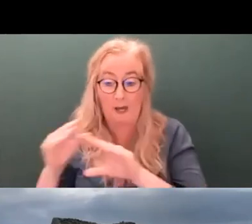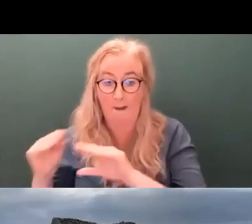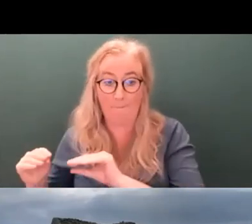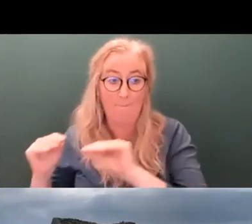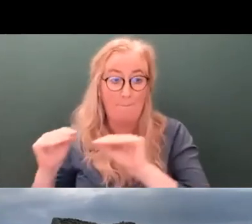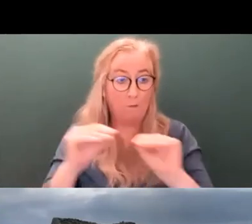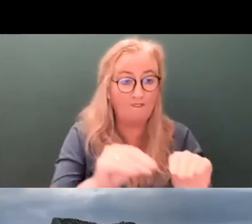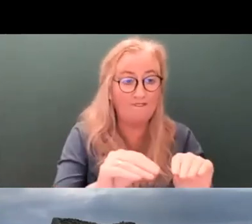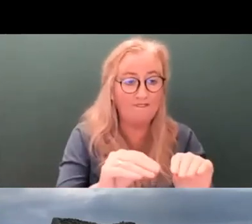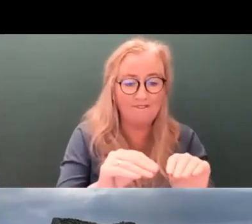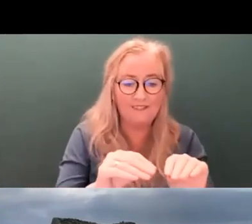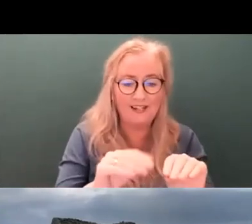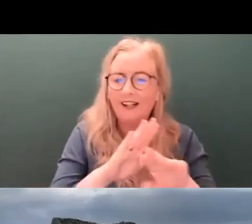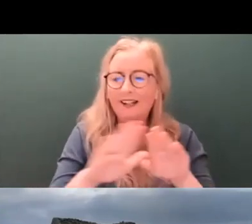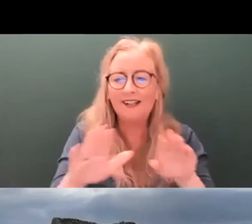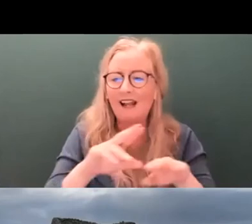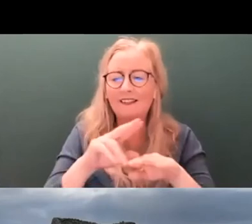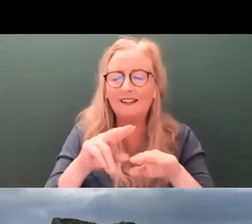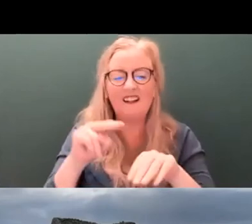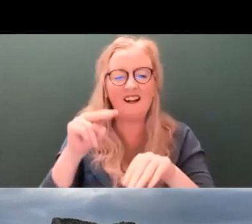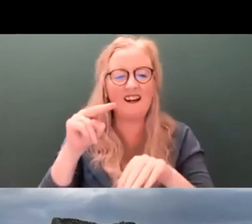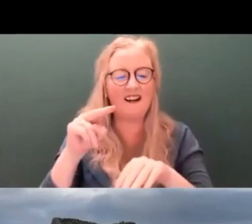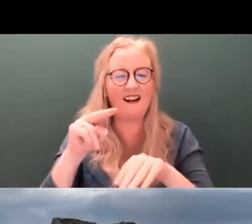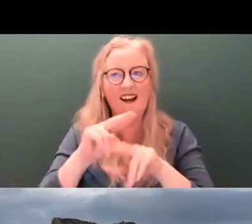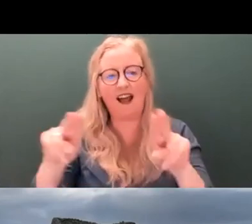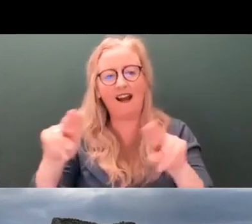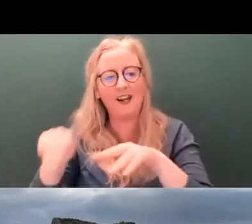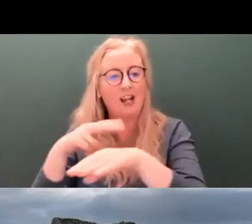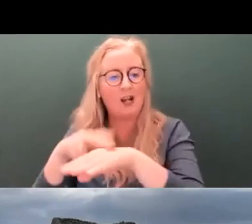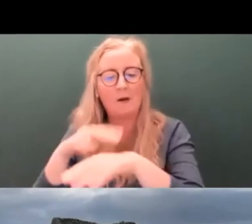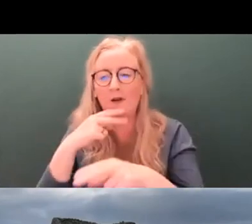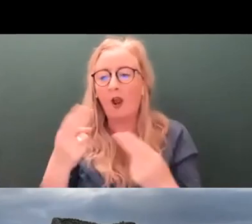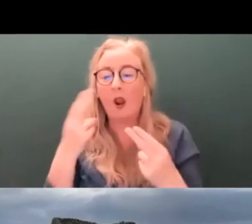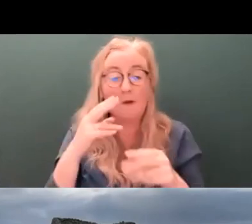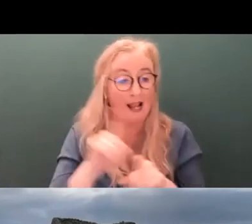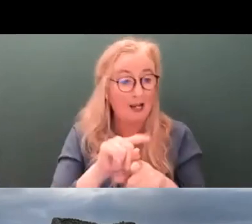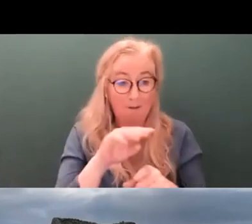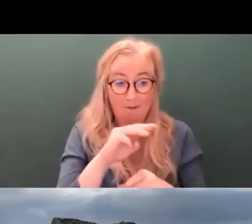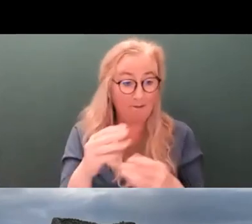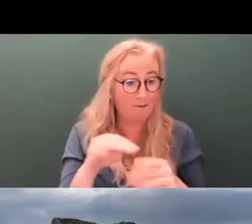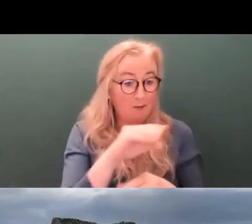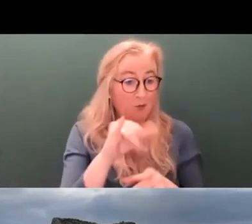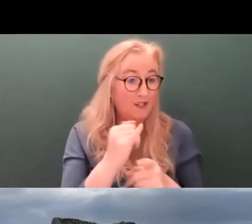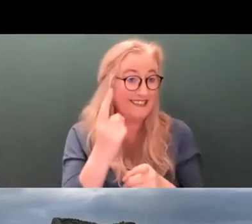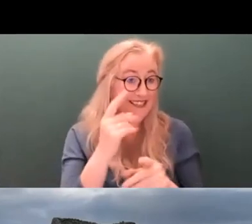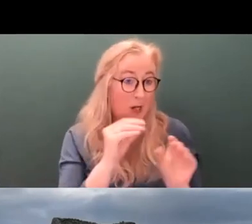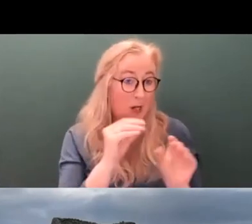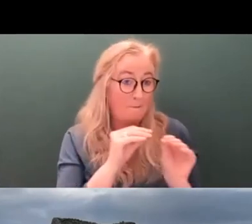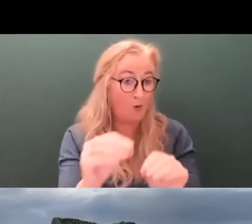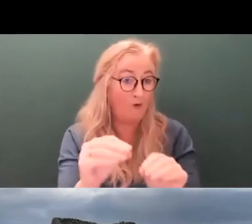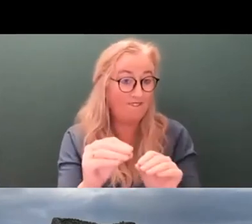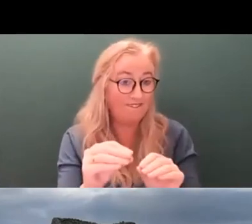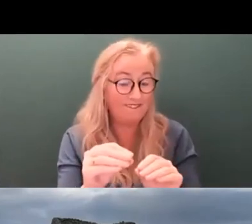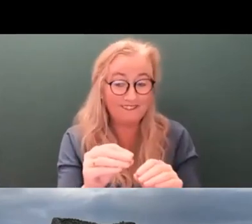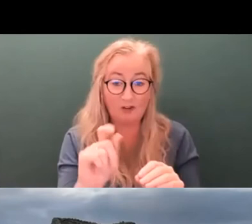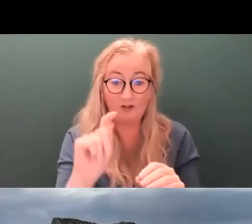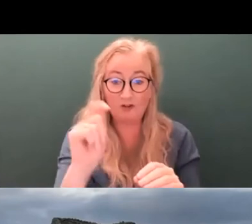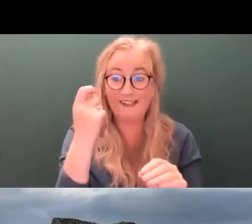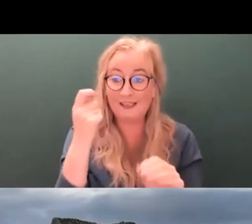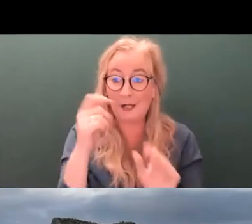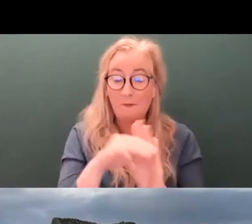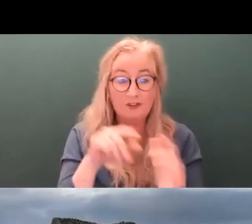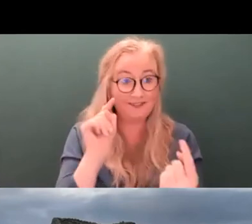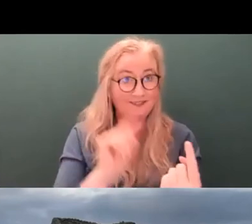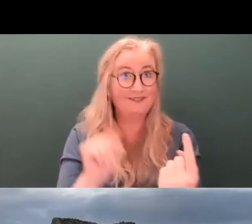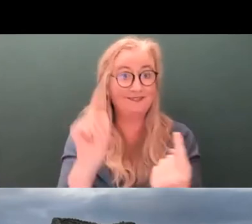necessarily non nationals, but what, you know, ordinary folk who may have moved in the recent months and are looking